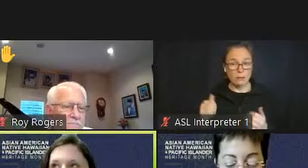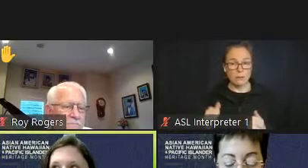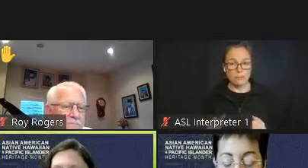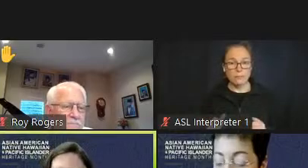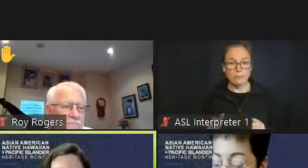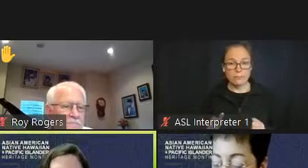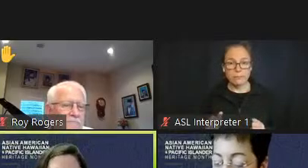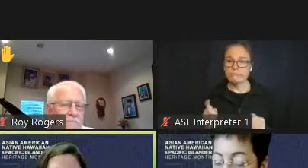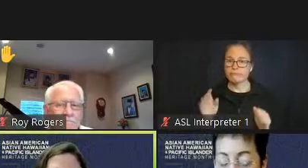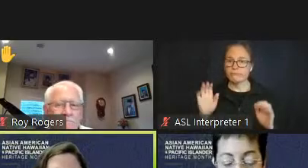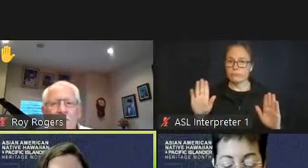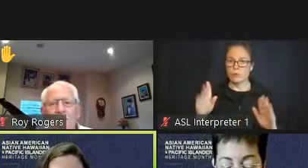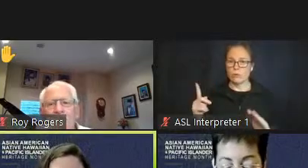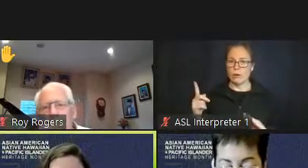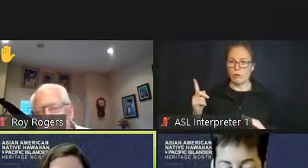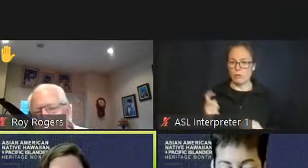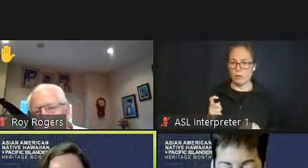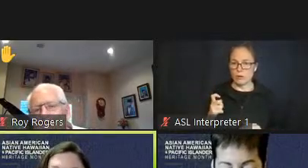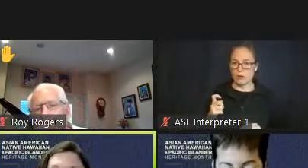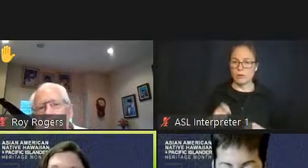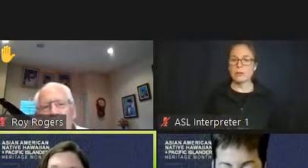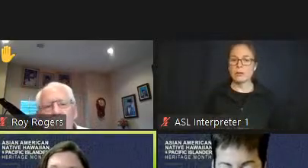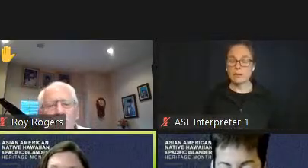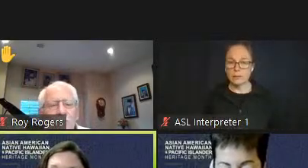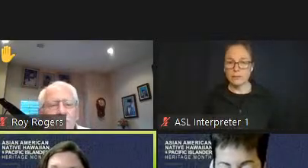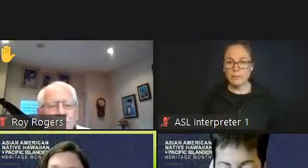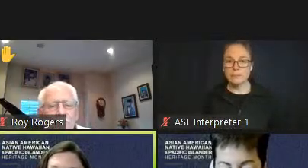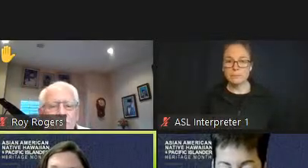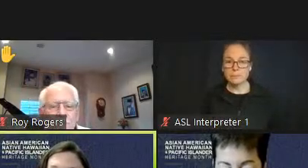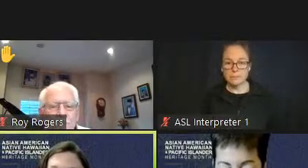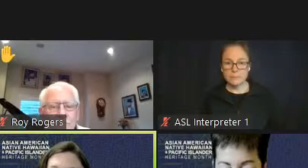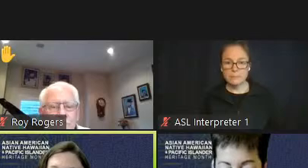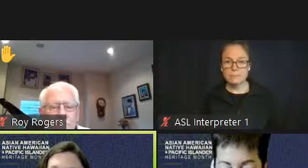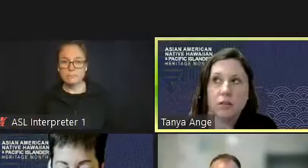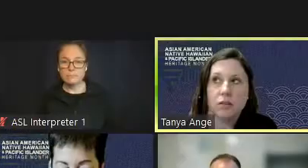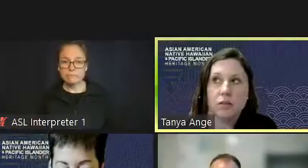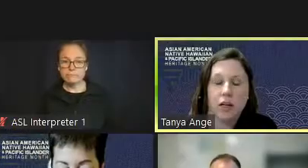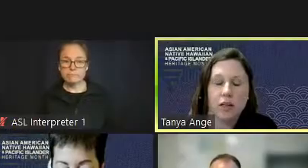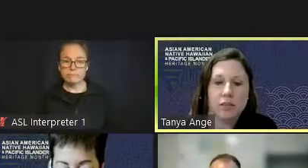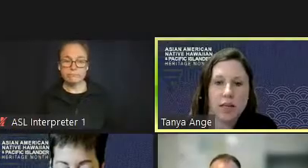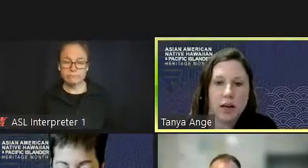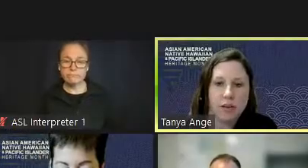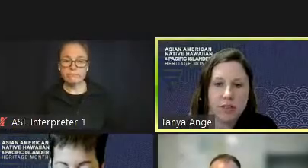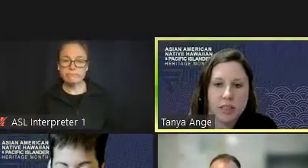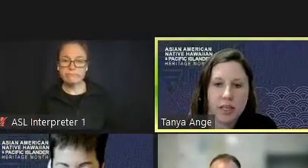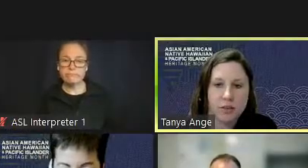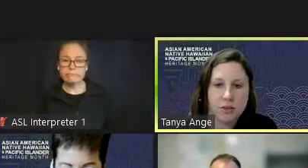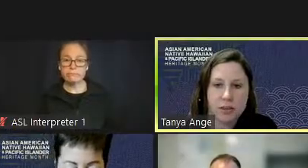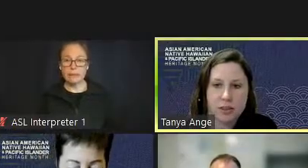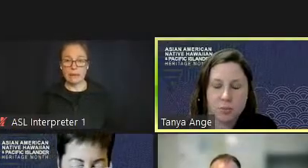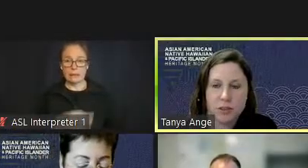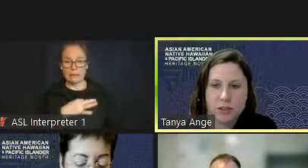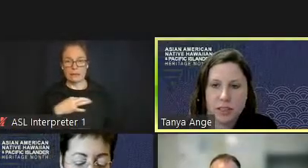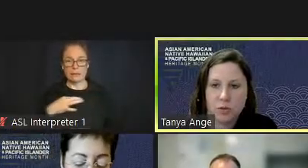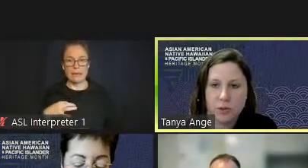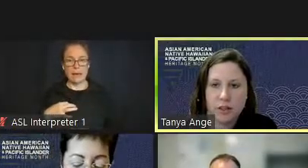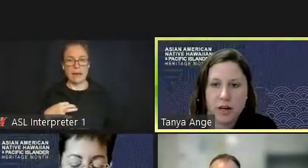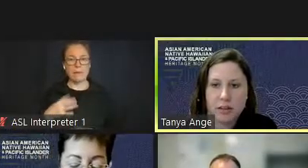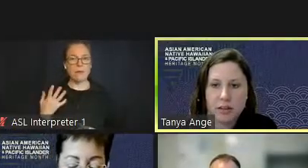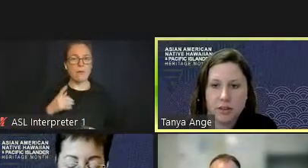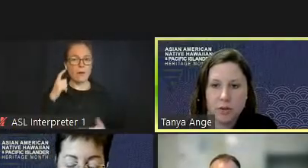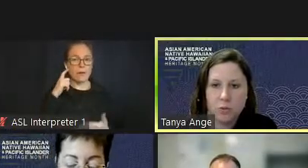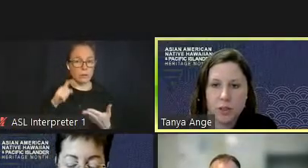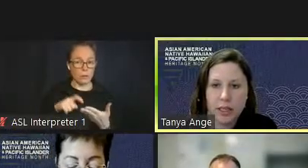That's a great question, Commissioner Rogers. And as staff have indicated throughout this presentation,